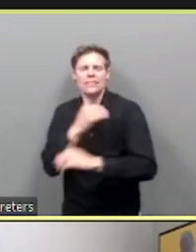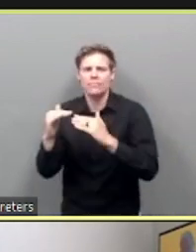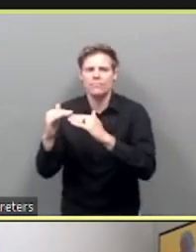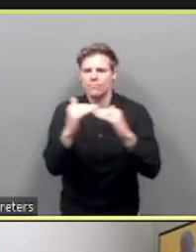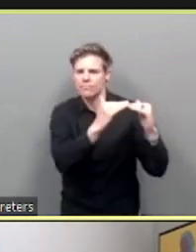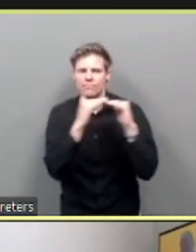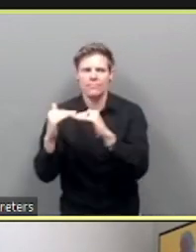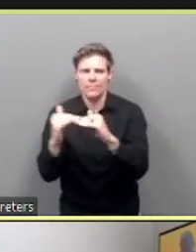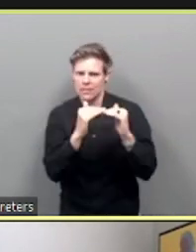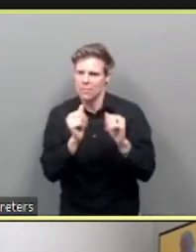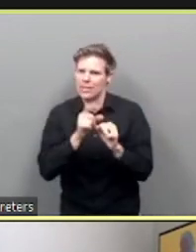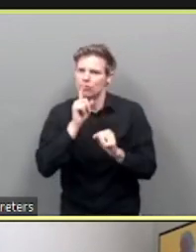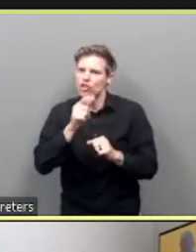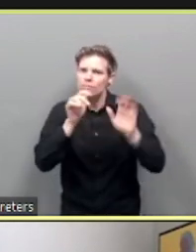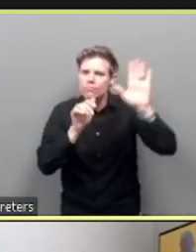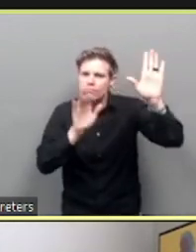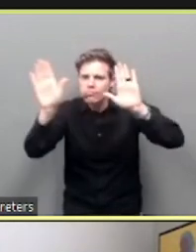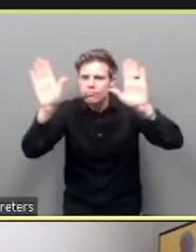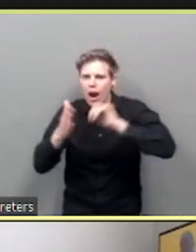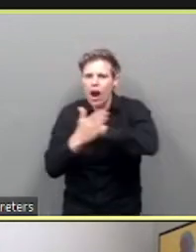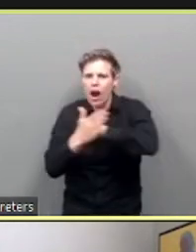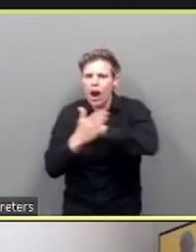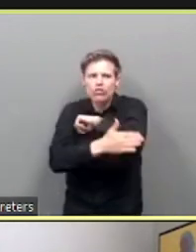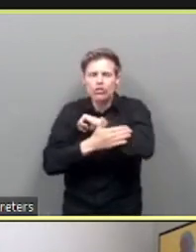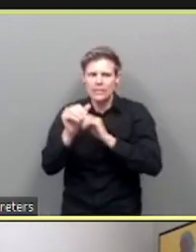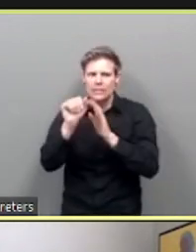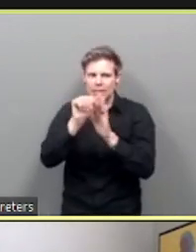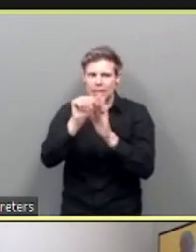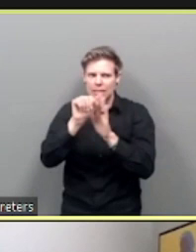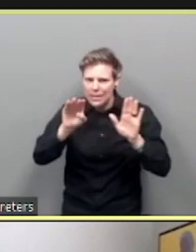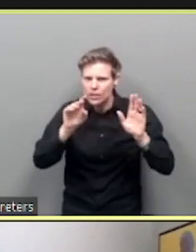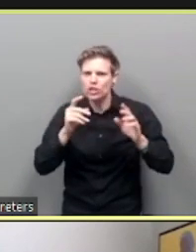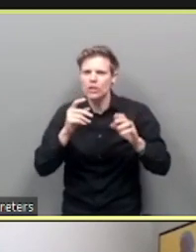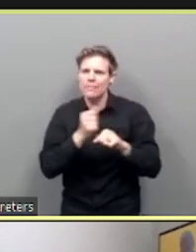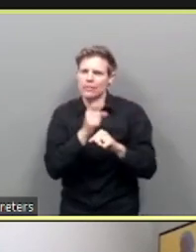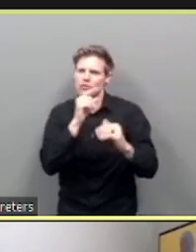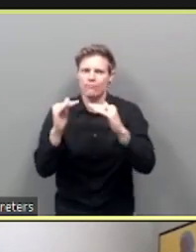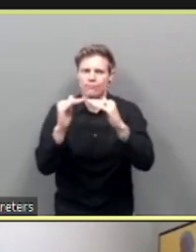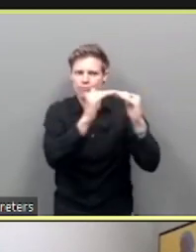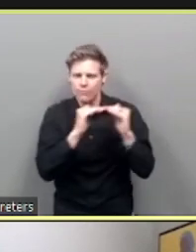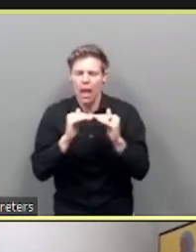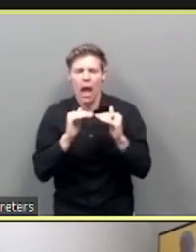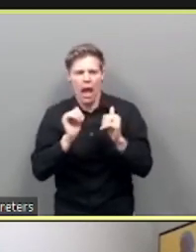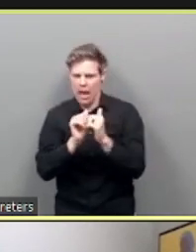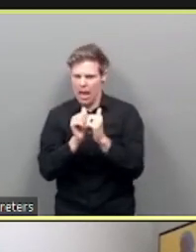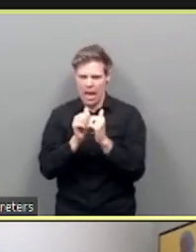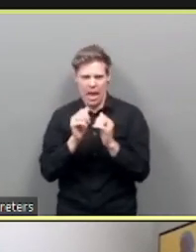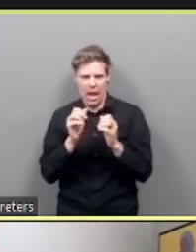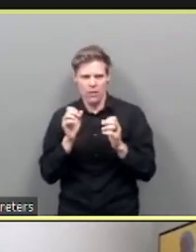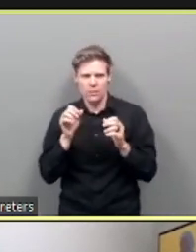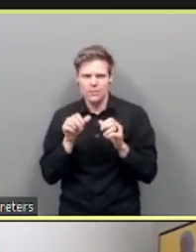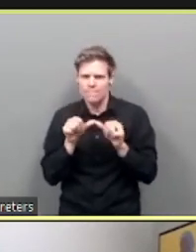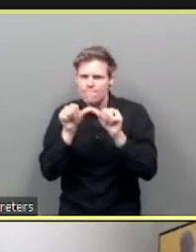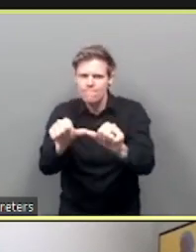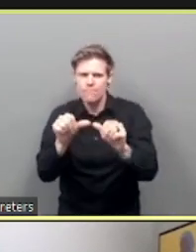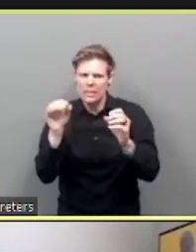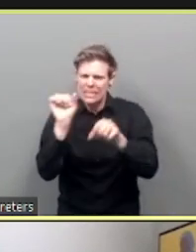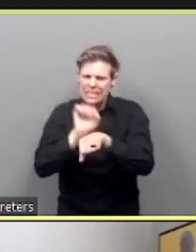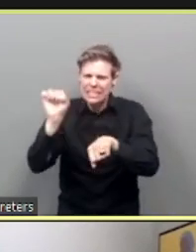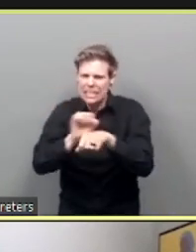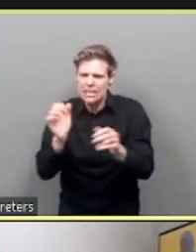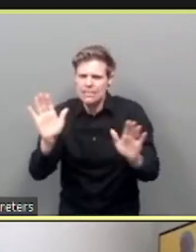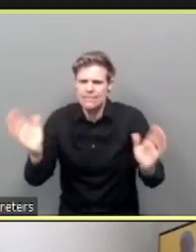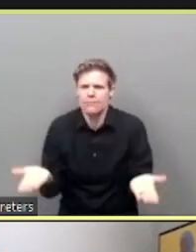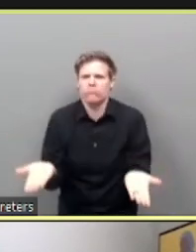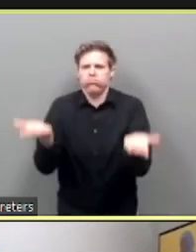can look at some of the data and help determine where they want to put their efforts. So these vaccine disparity